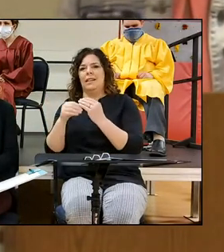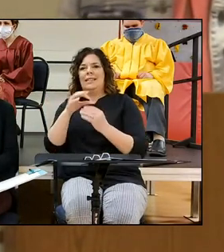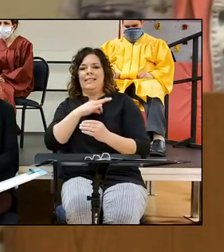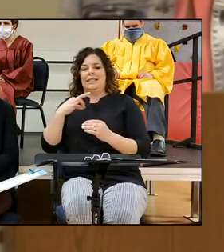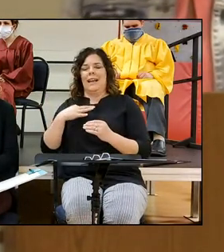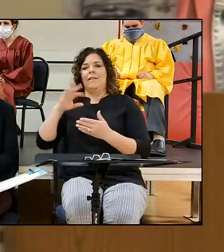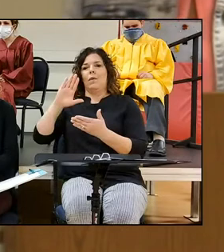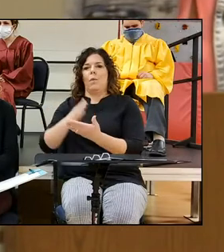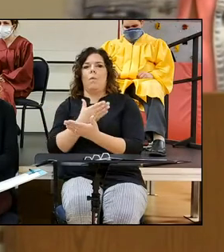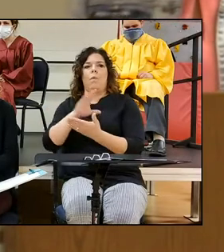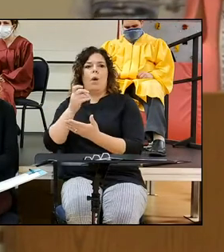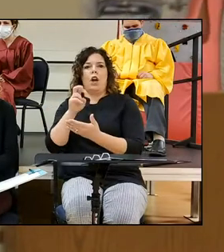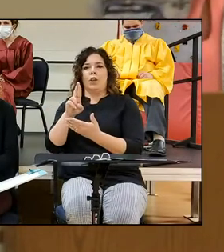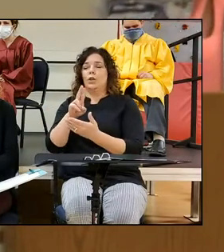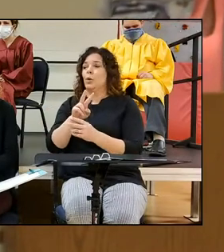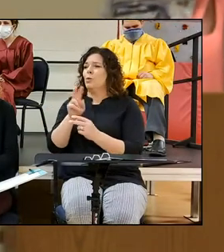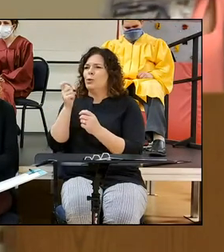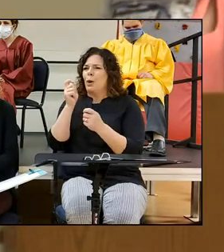choir.